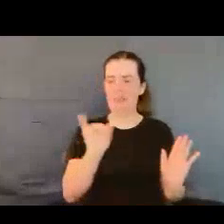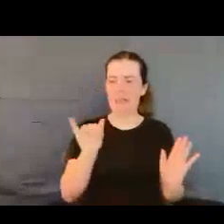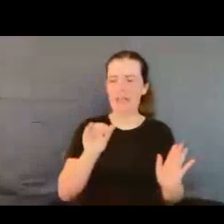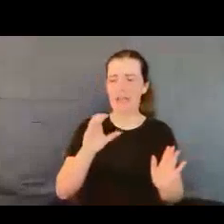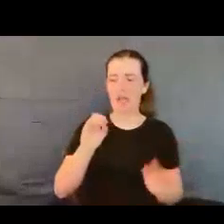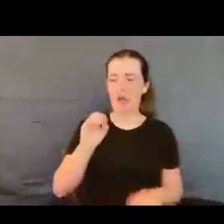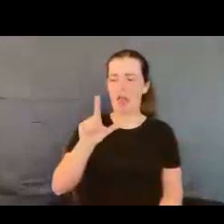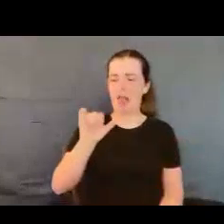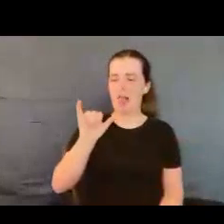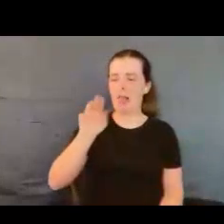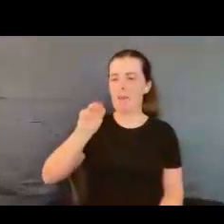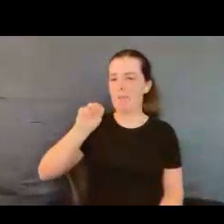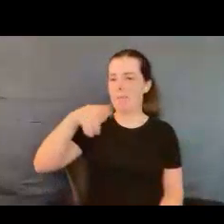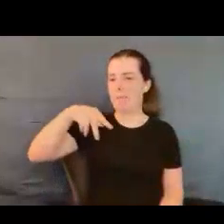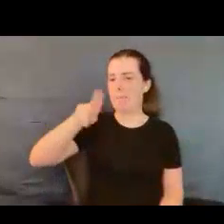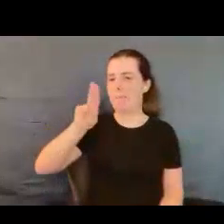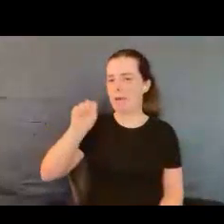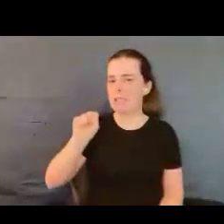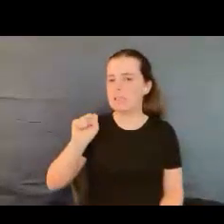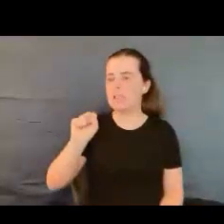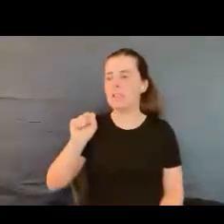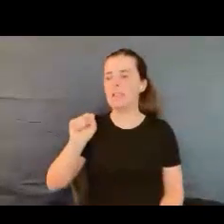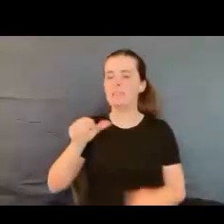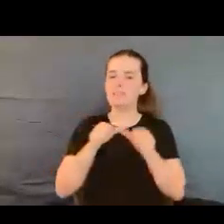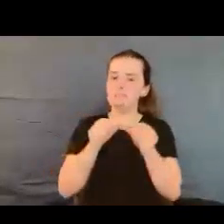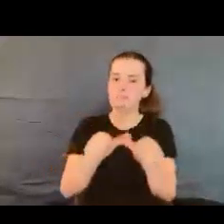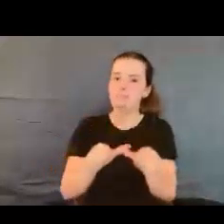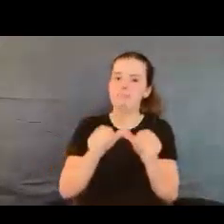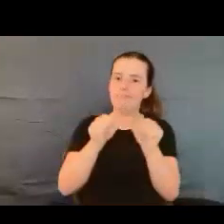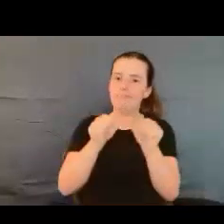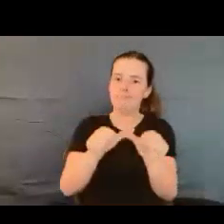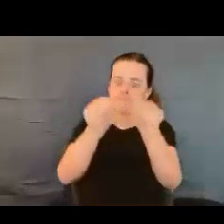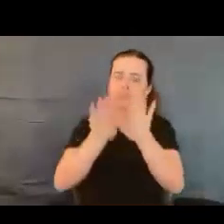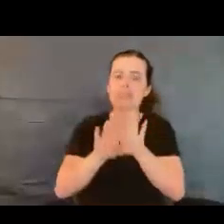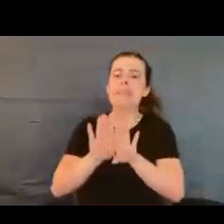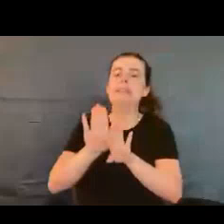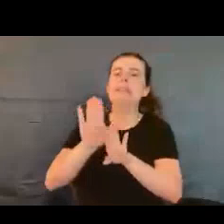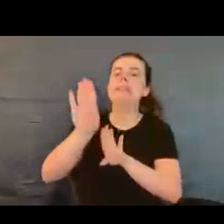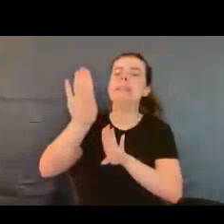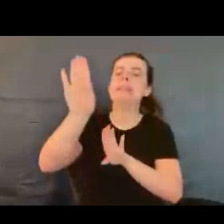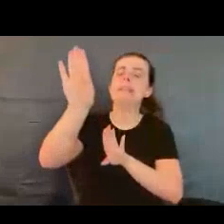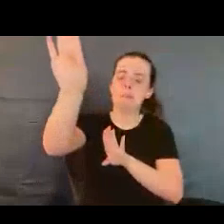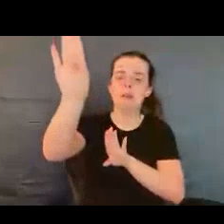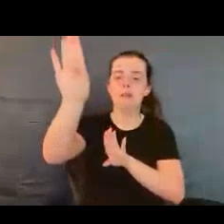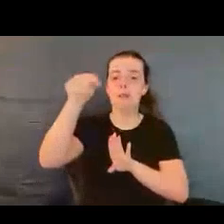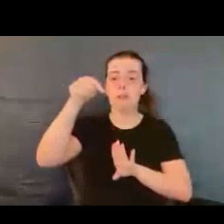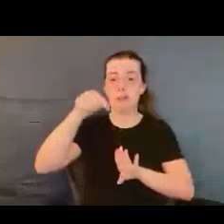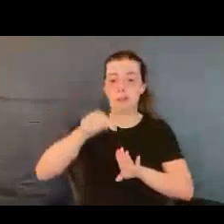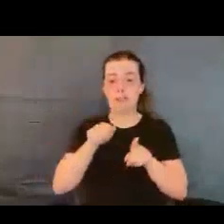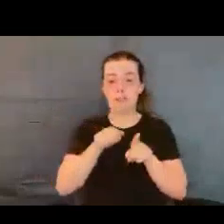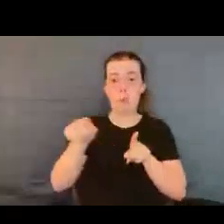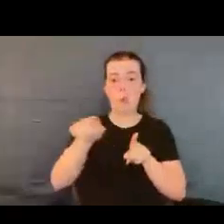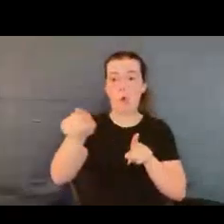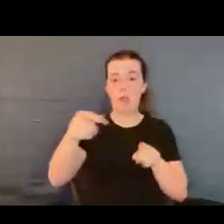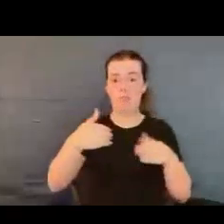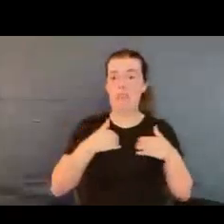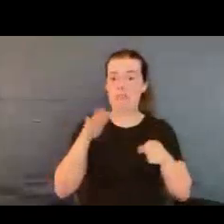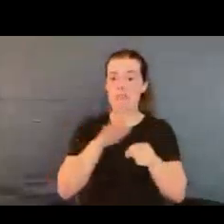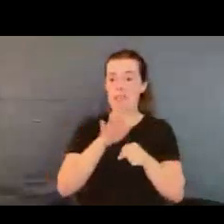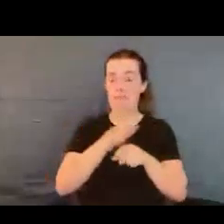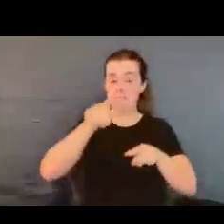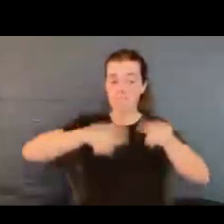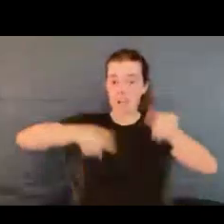pretty sustained, very steep climb. And this course has enough variation that the only time that it's